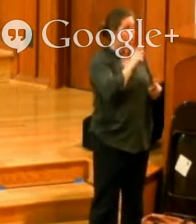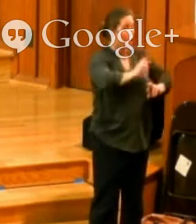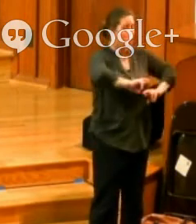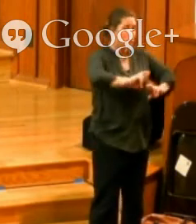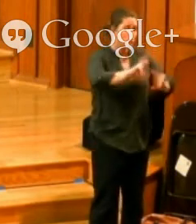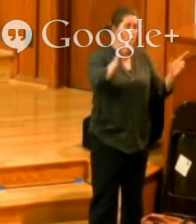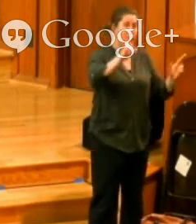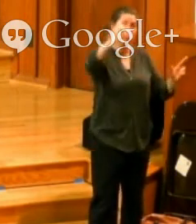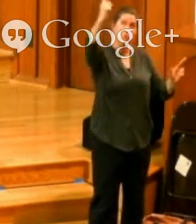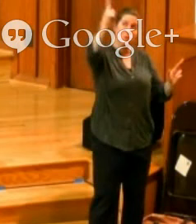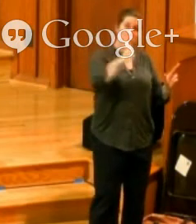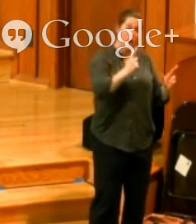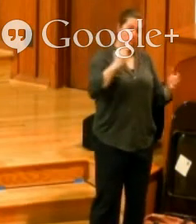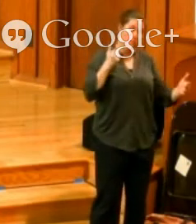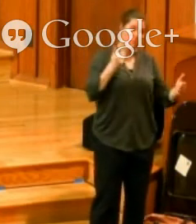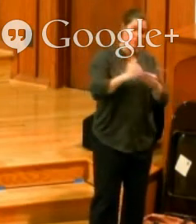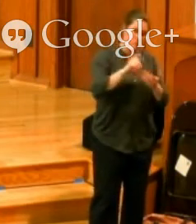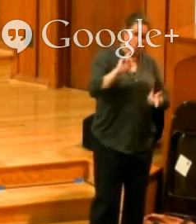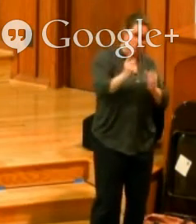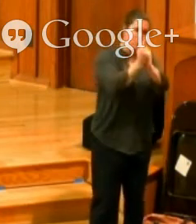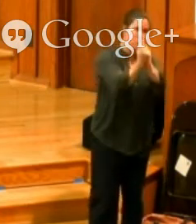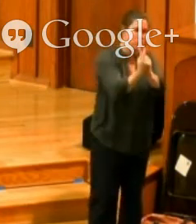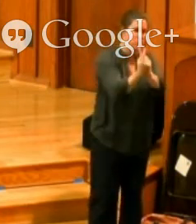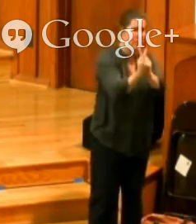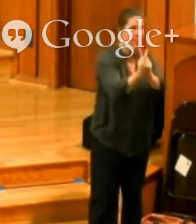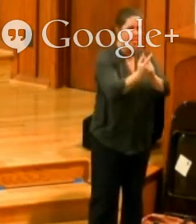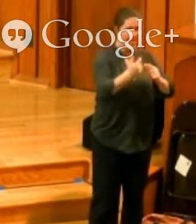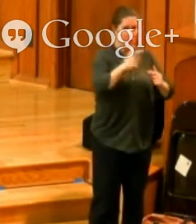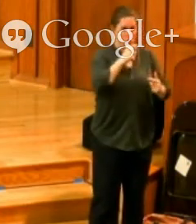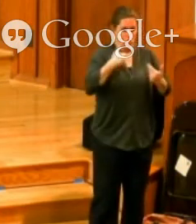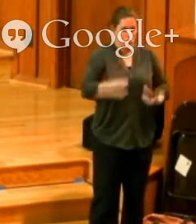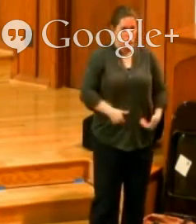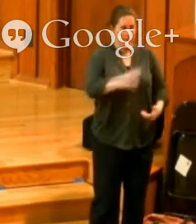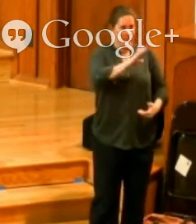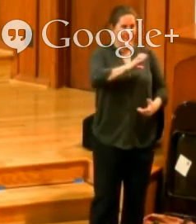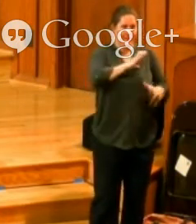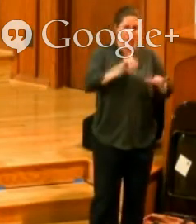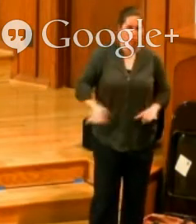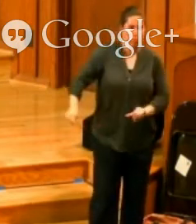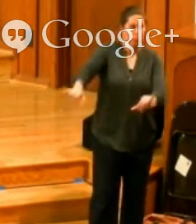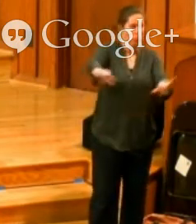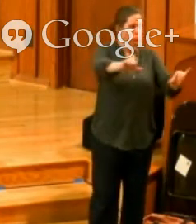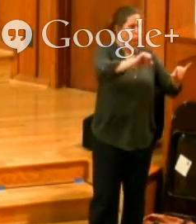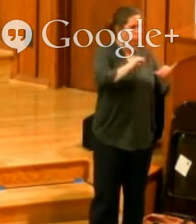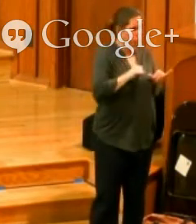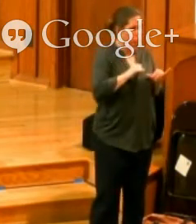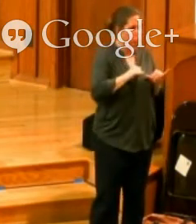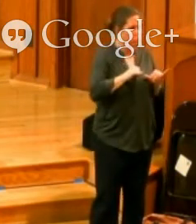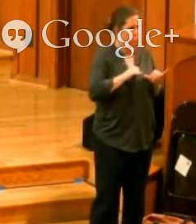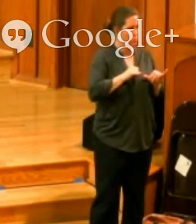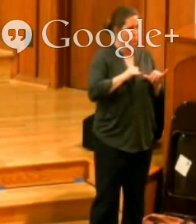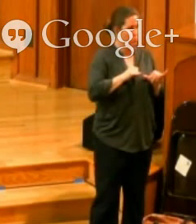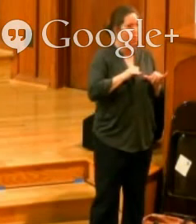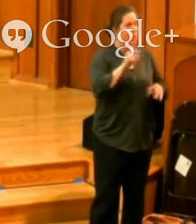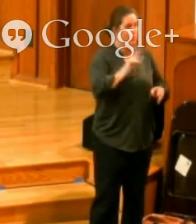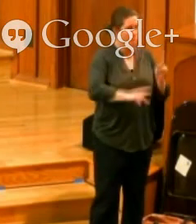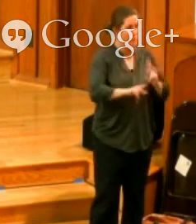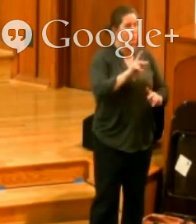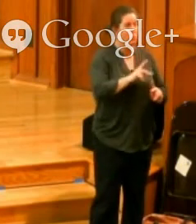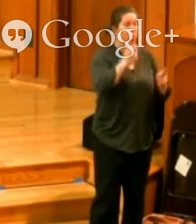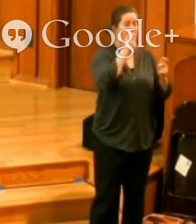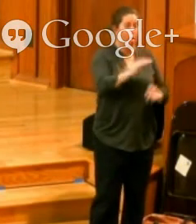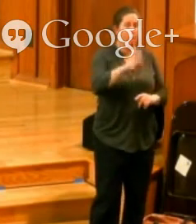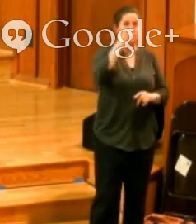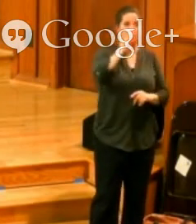him when he comes are going to be the people that have his character represented and reproduced in their lives. The people of